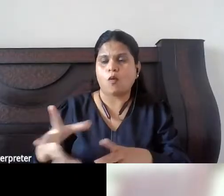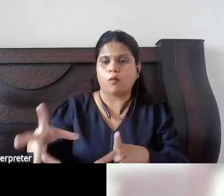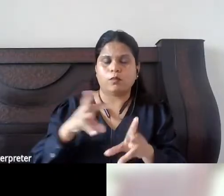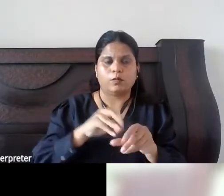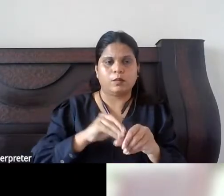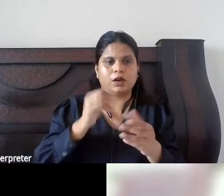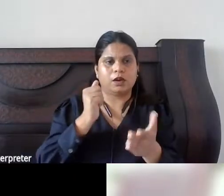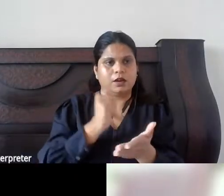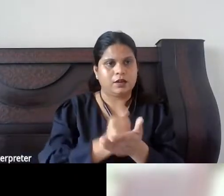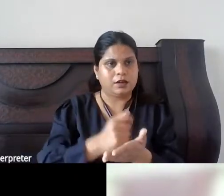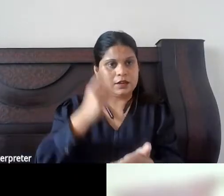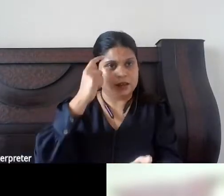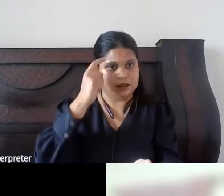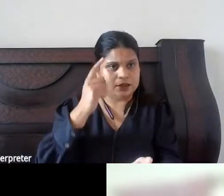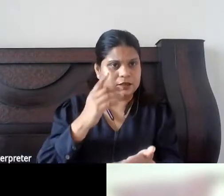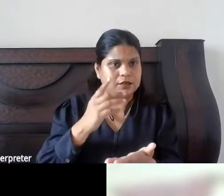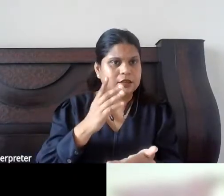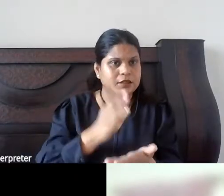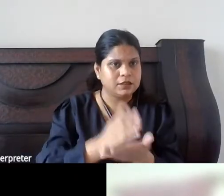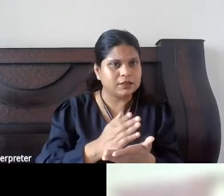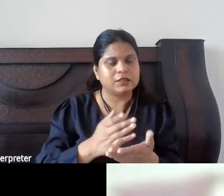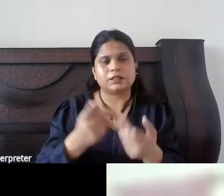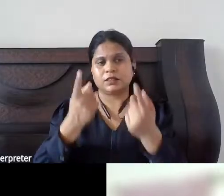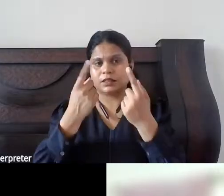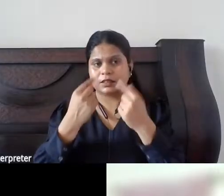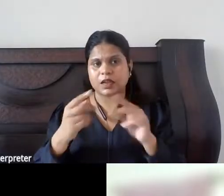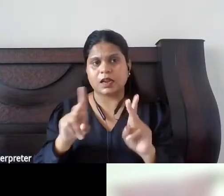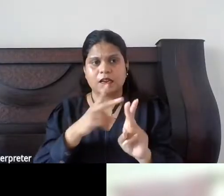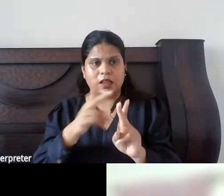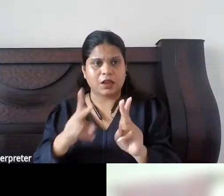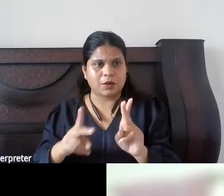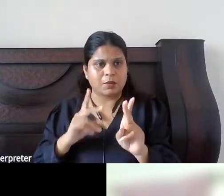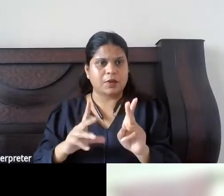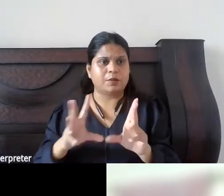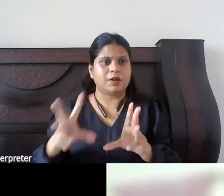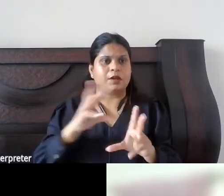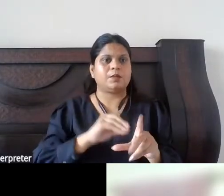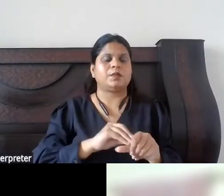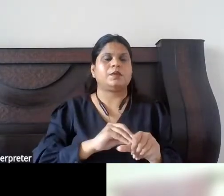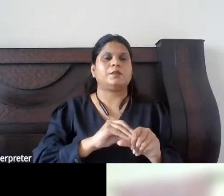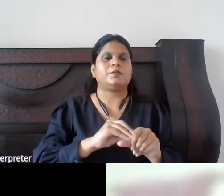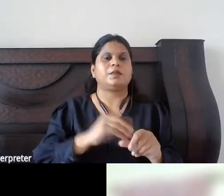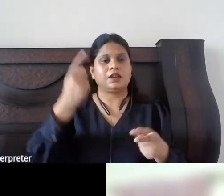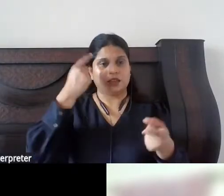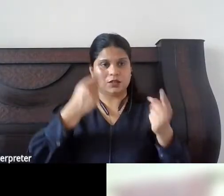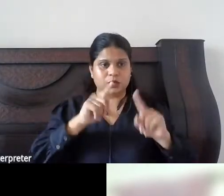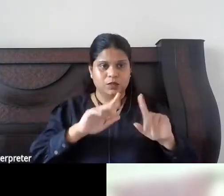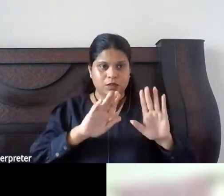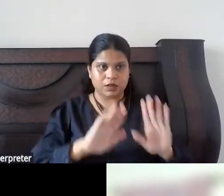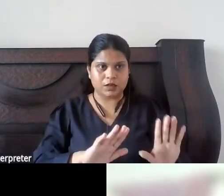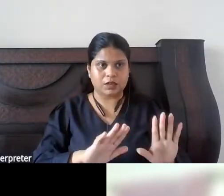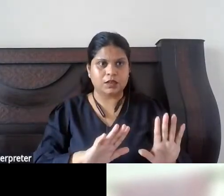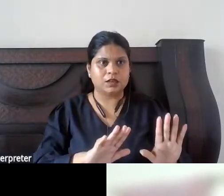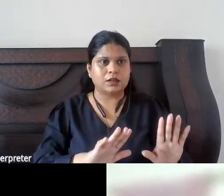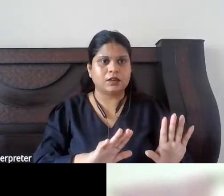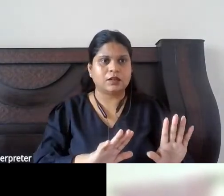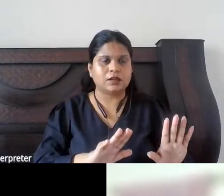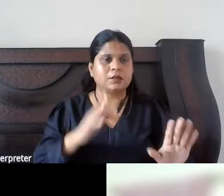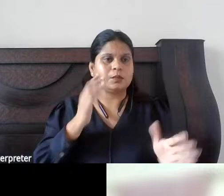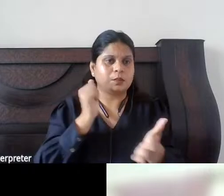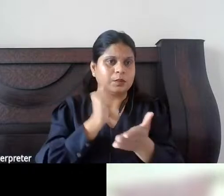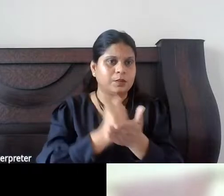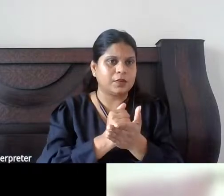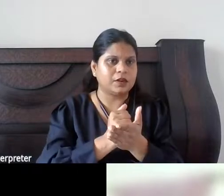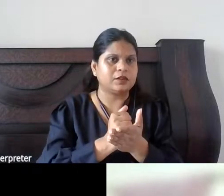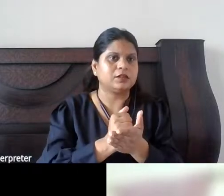making or implementation or monitoring. And so with that strategy and with that approach, we have to advocate